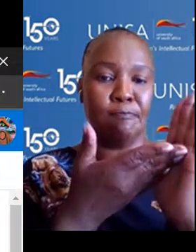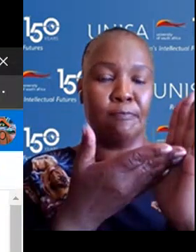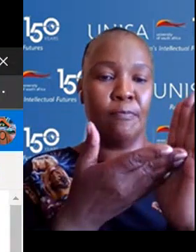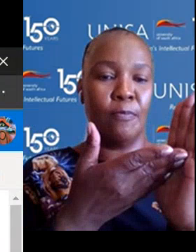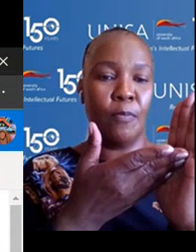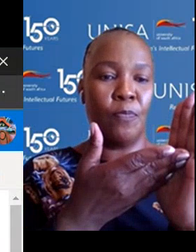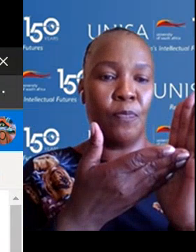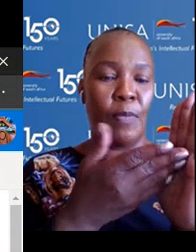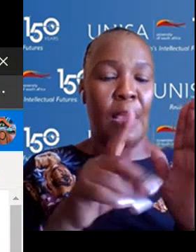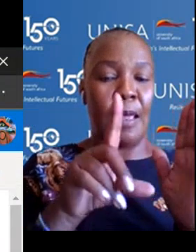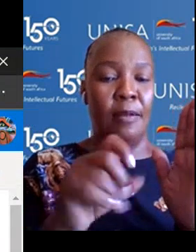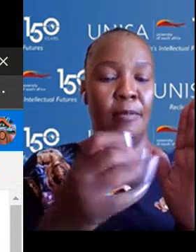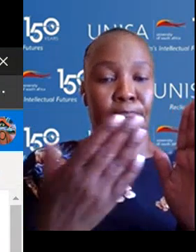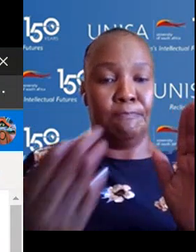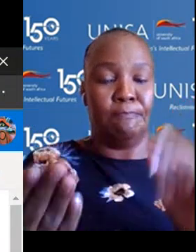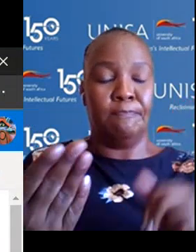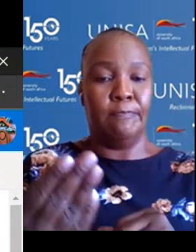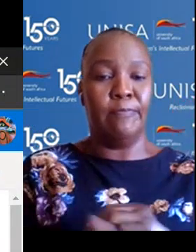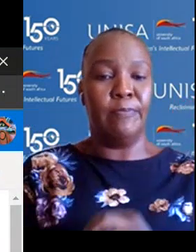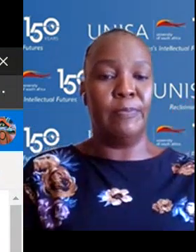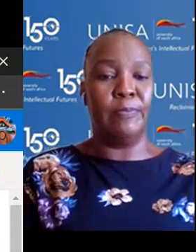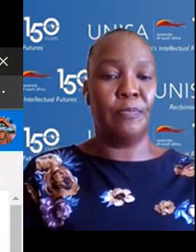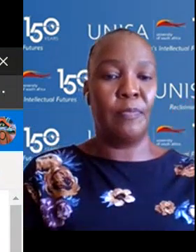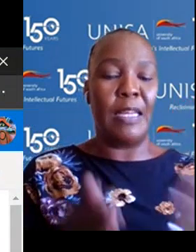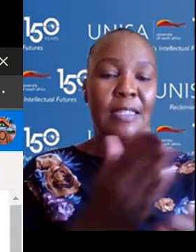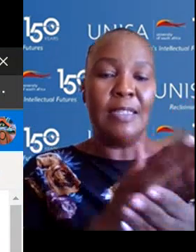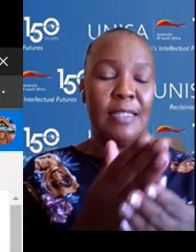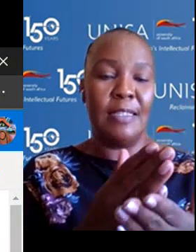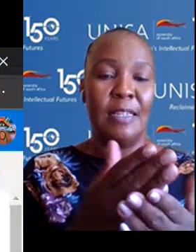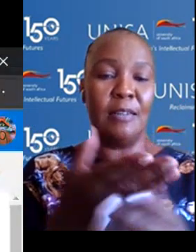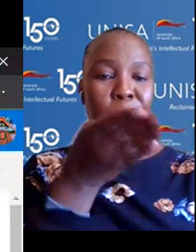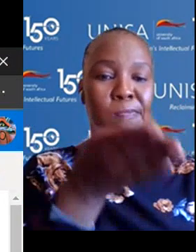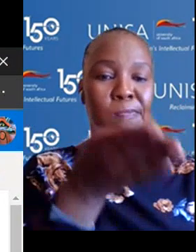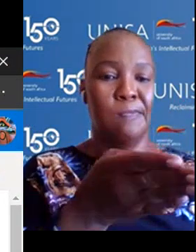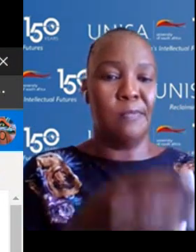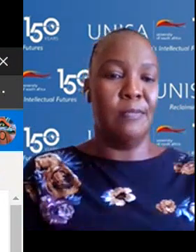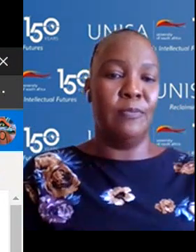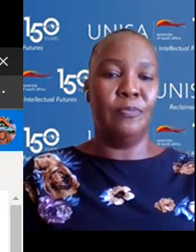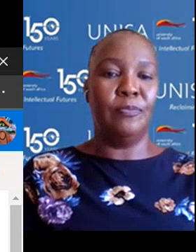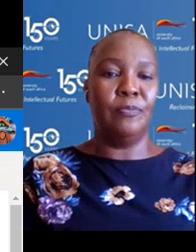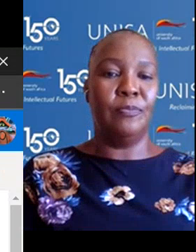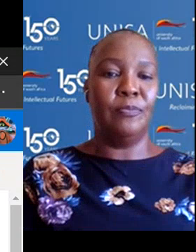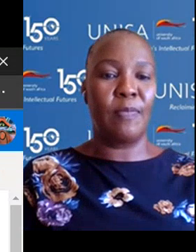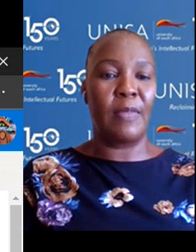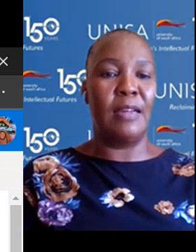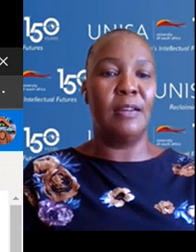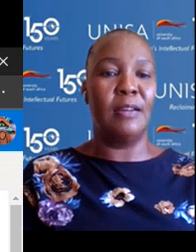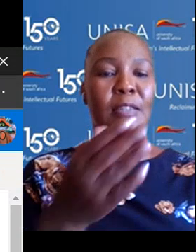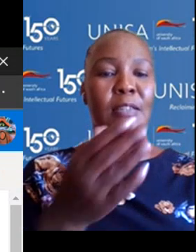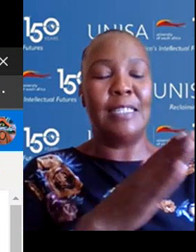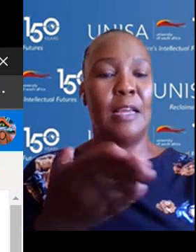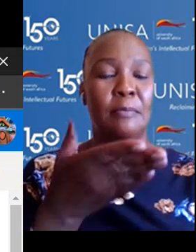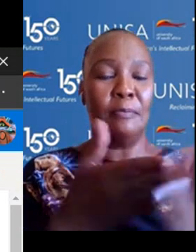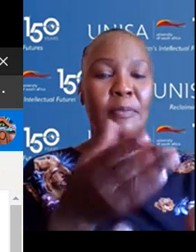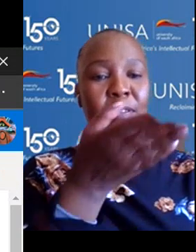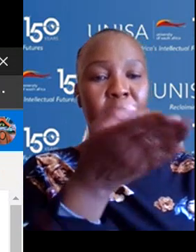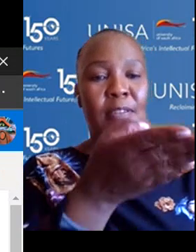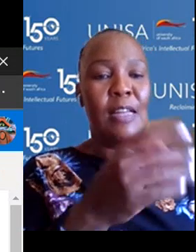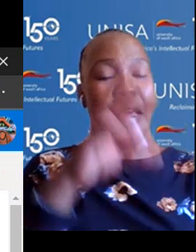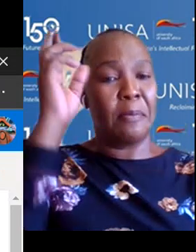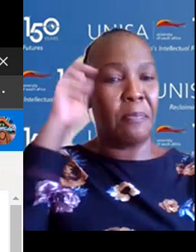me right click on it. There's also the share button. There's also the share button. So always remember,